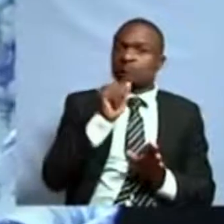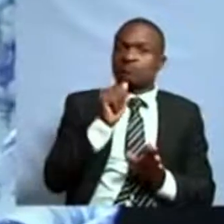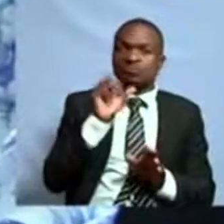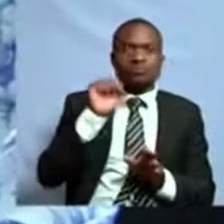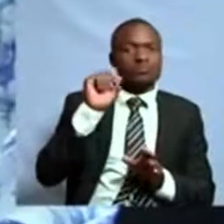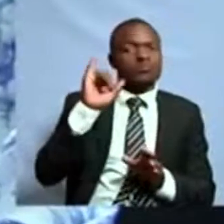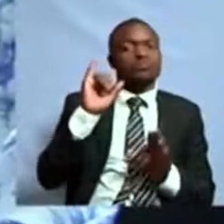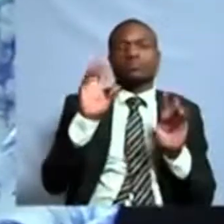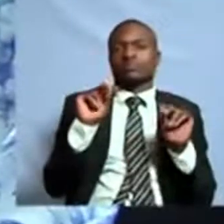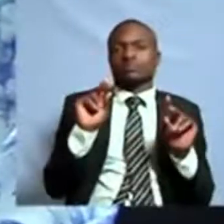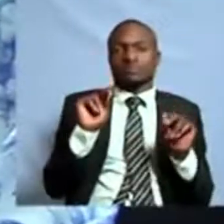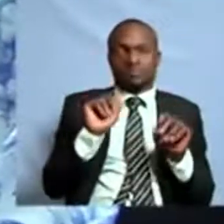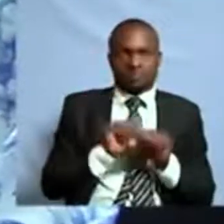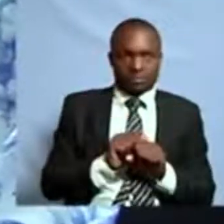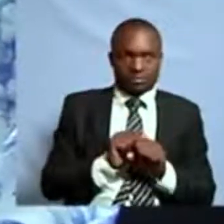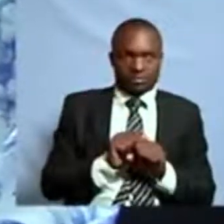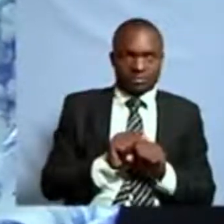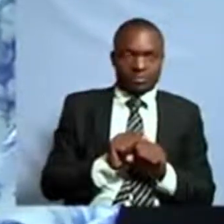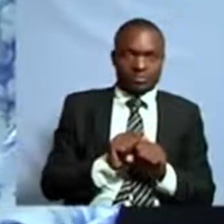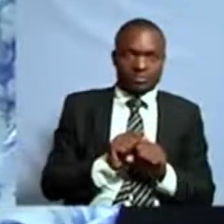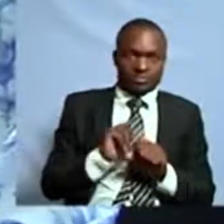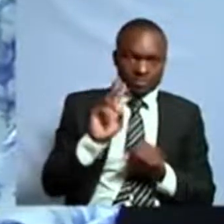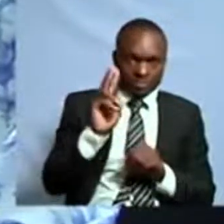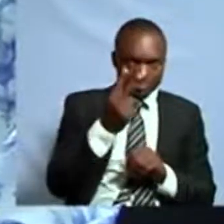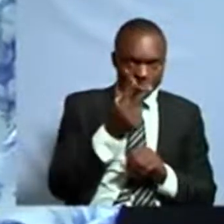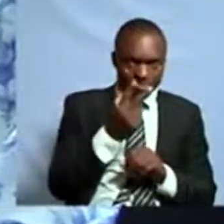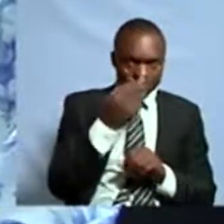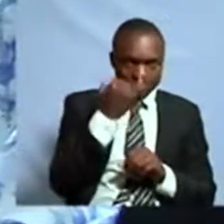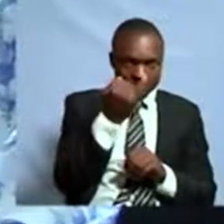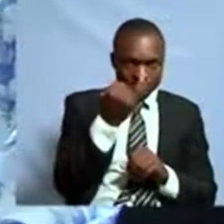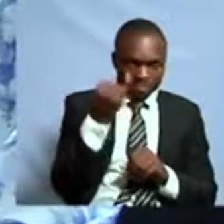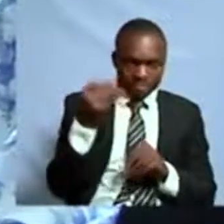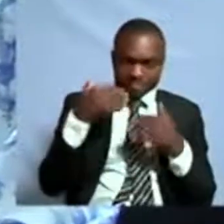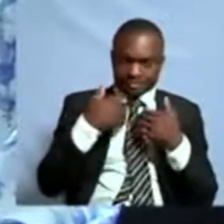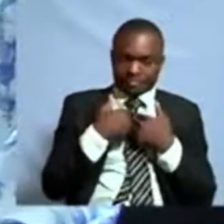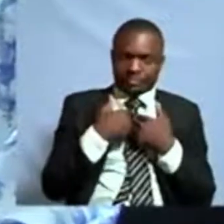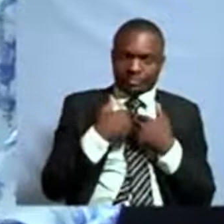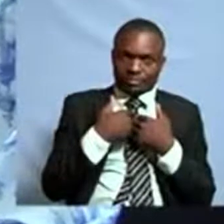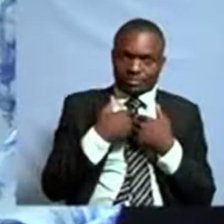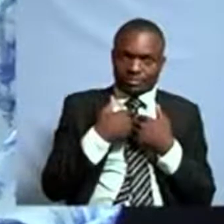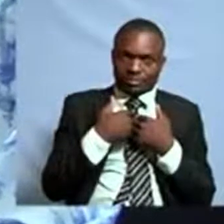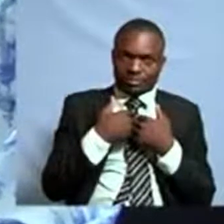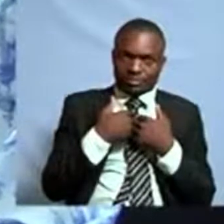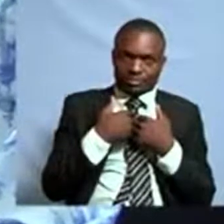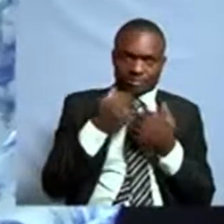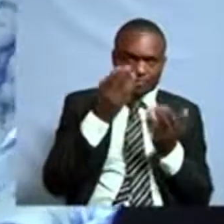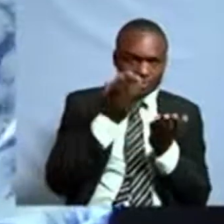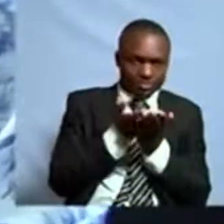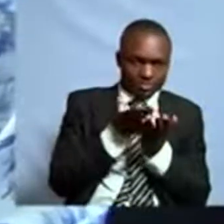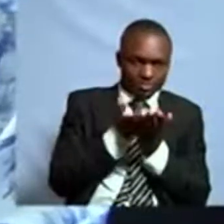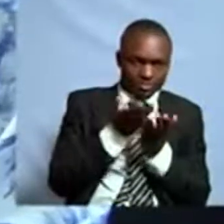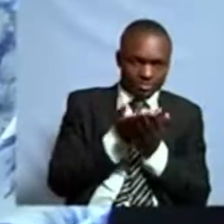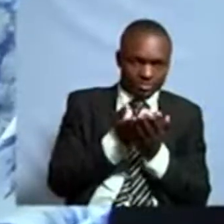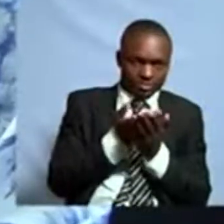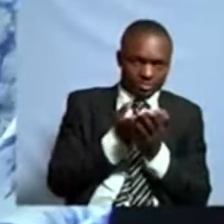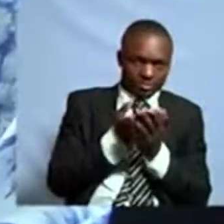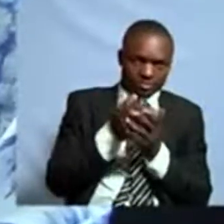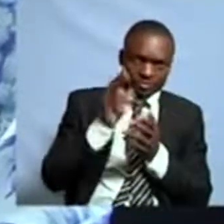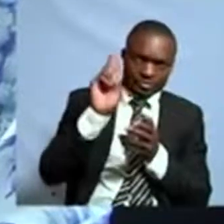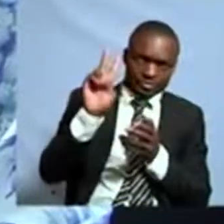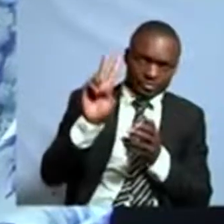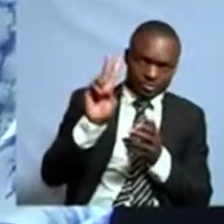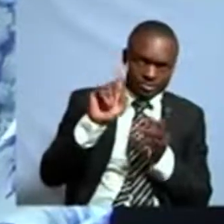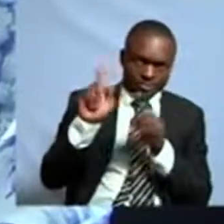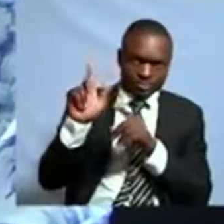SI. The second issue we have is with the proposed subsection 2 to section